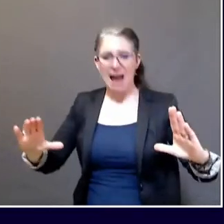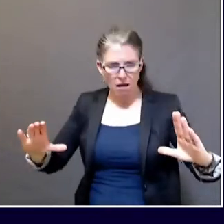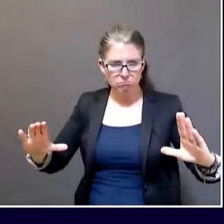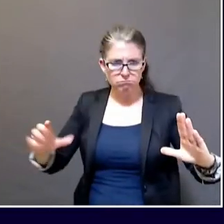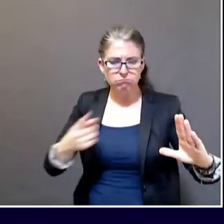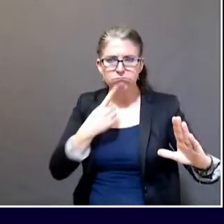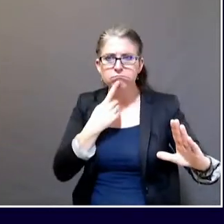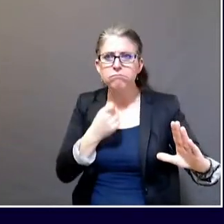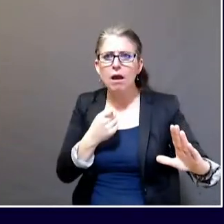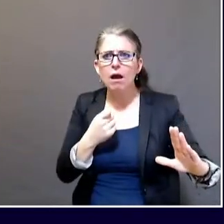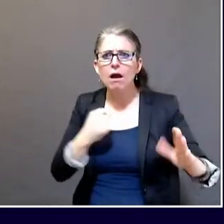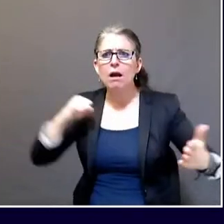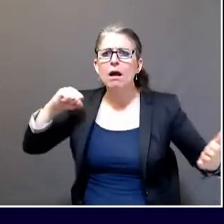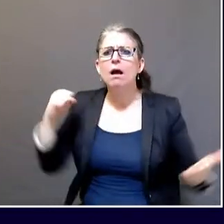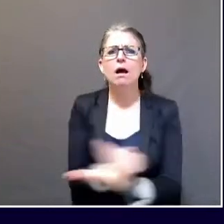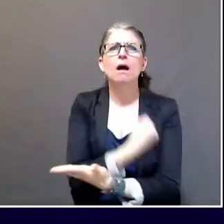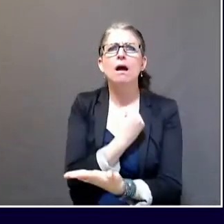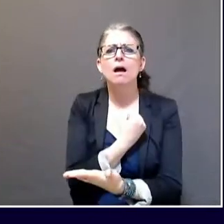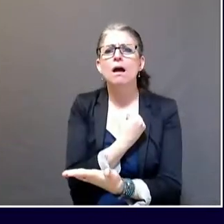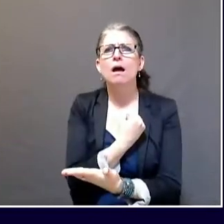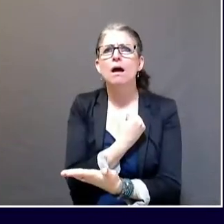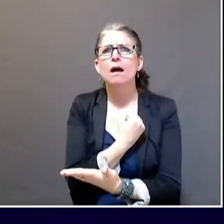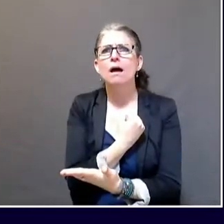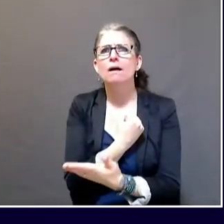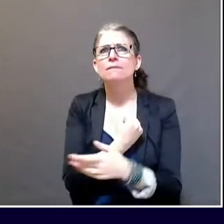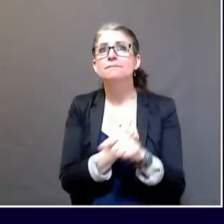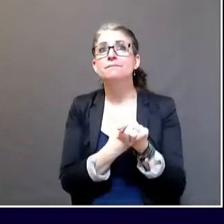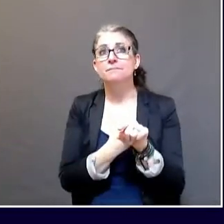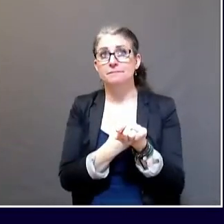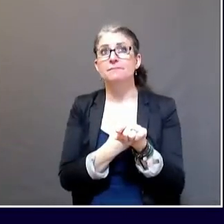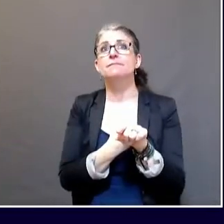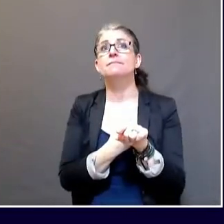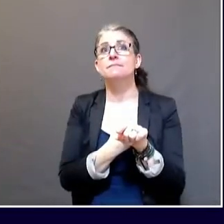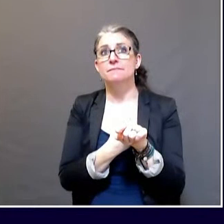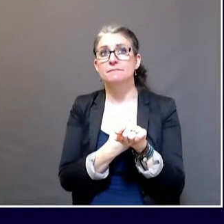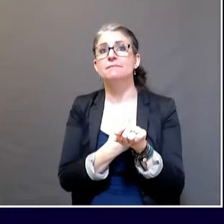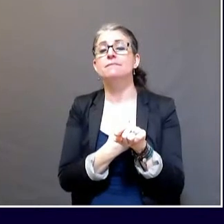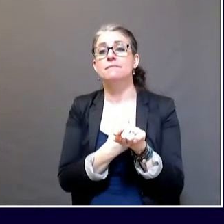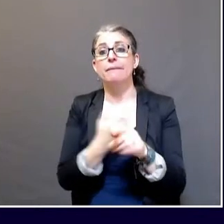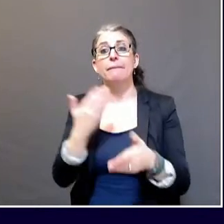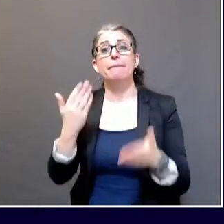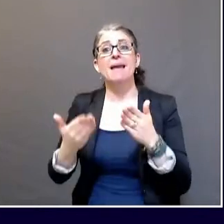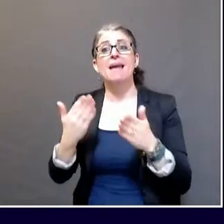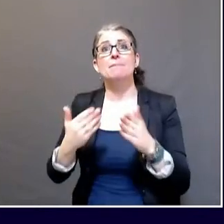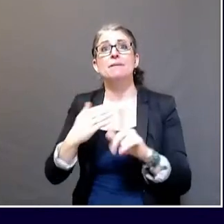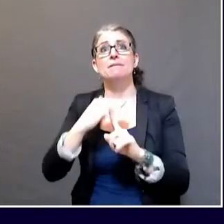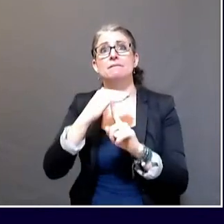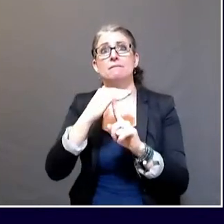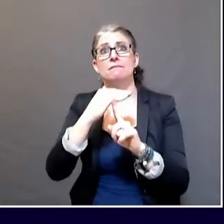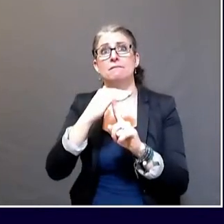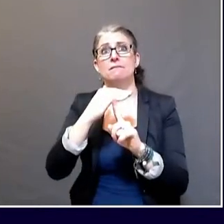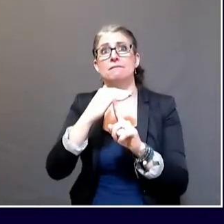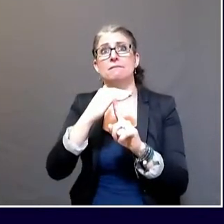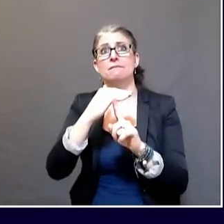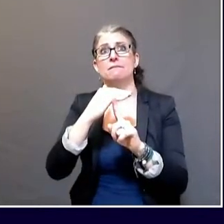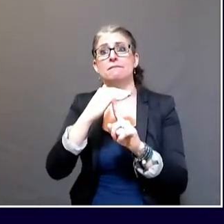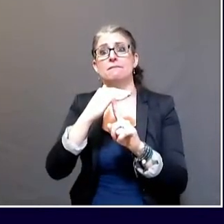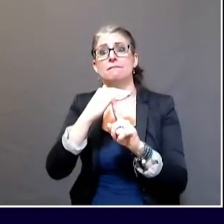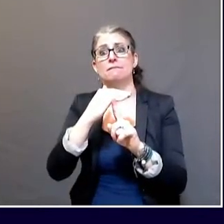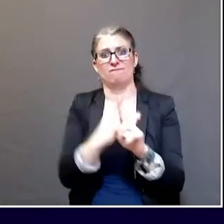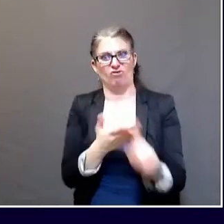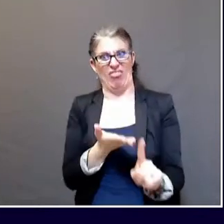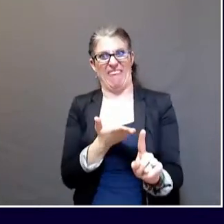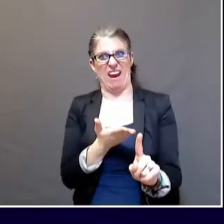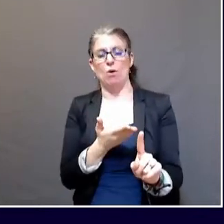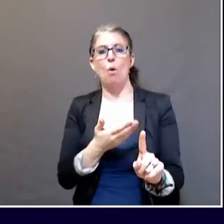shown what are either called exceedances or excursions of temperature. And where it happened along the